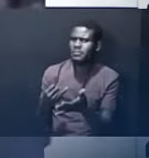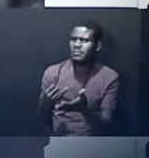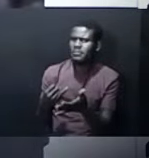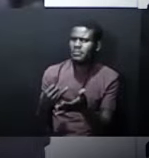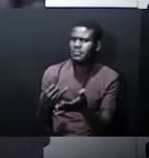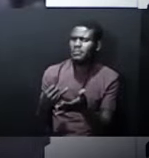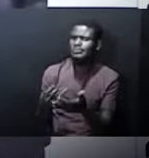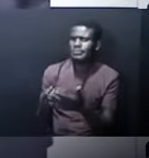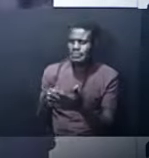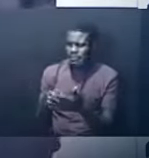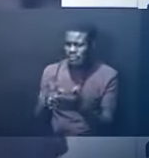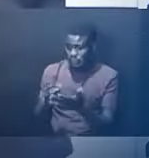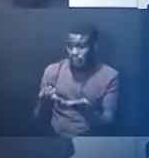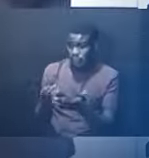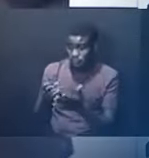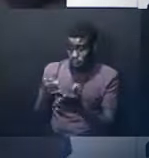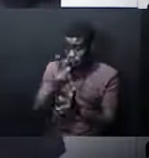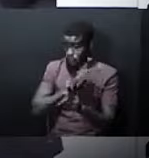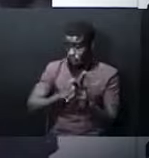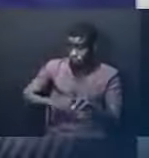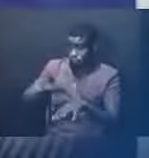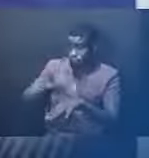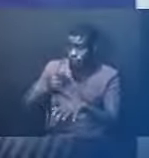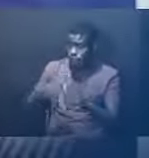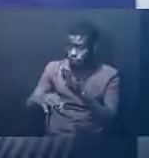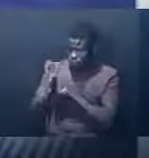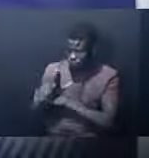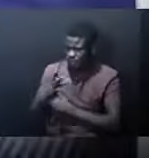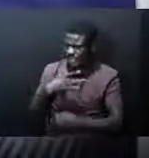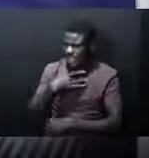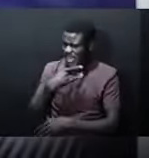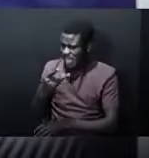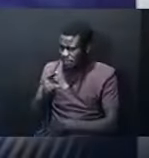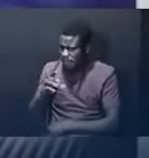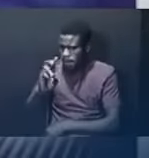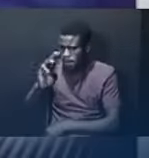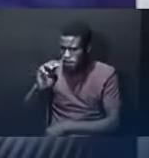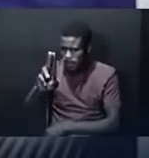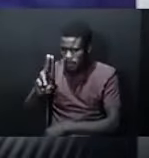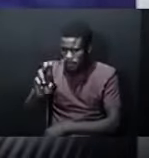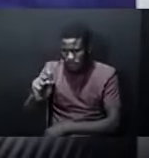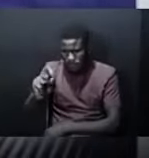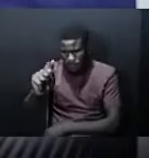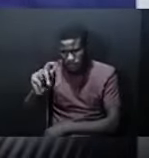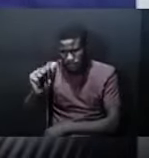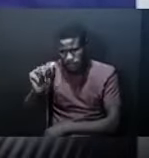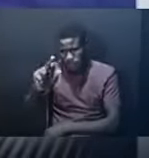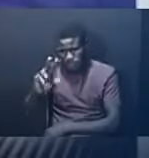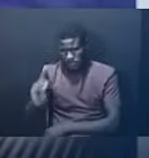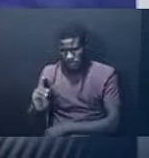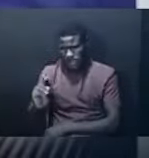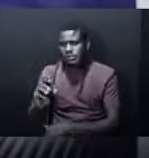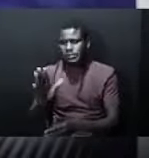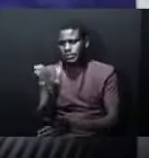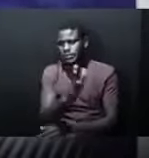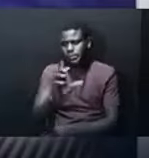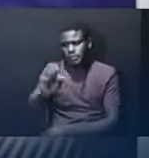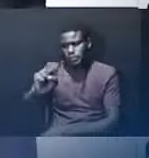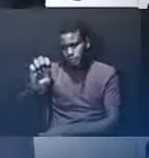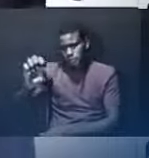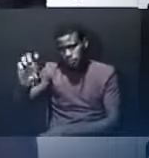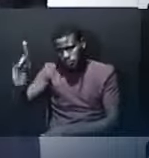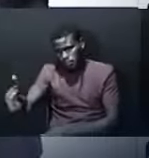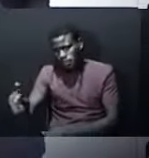It is like a mustard seed, which is the smallest of all seeds on earth.